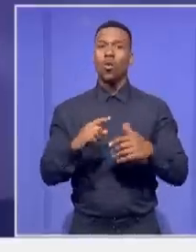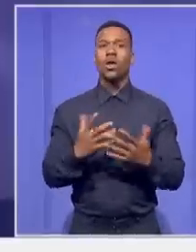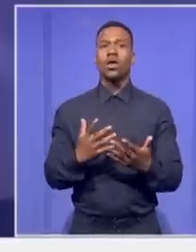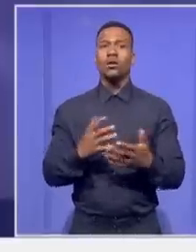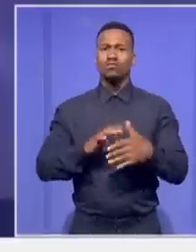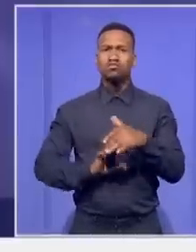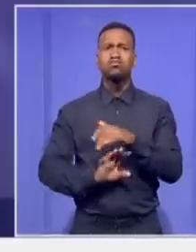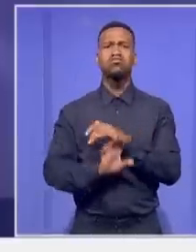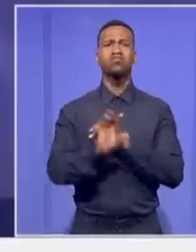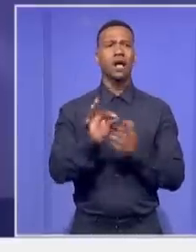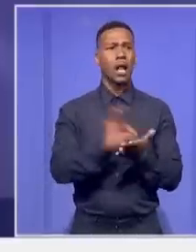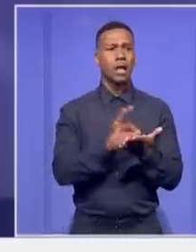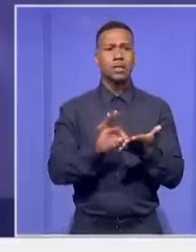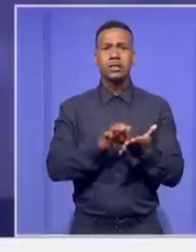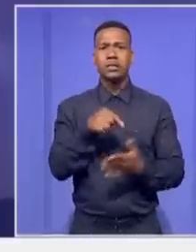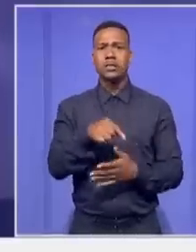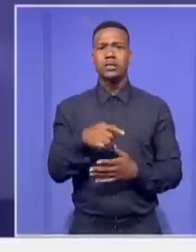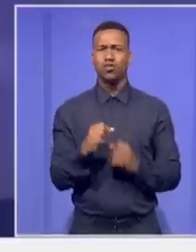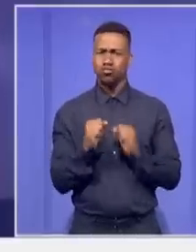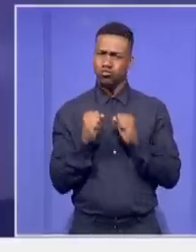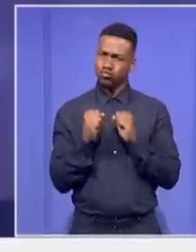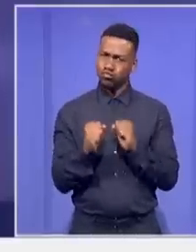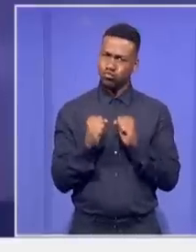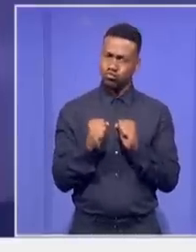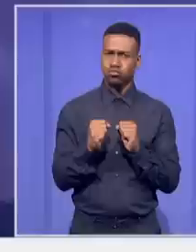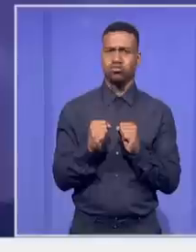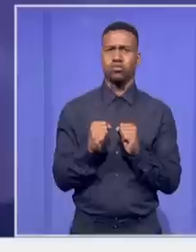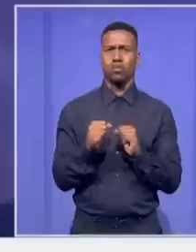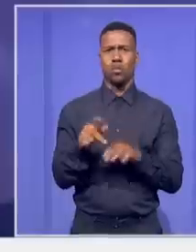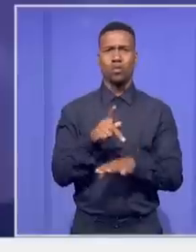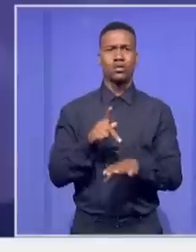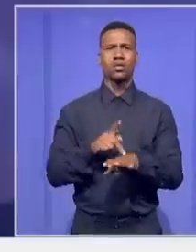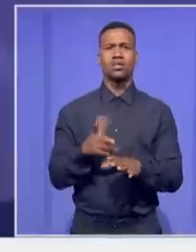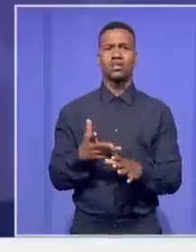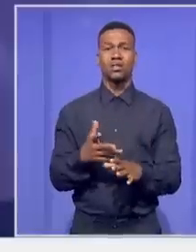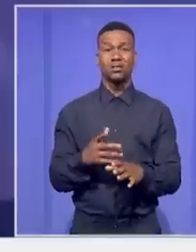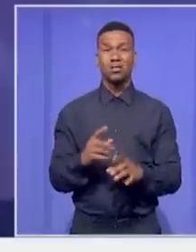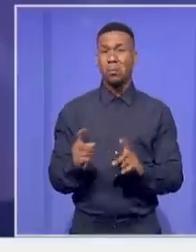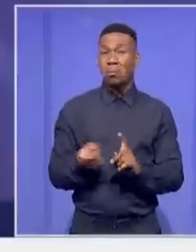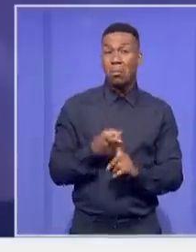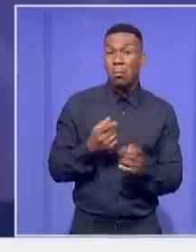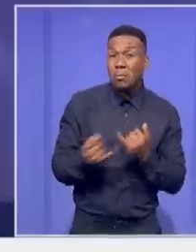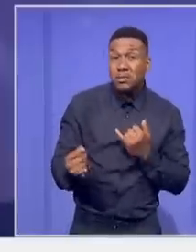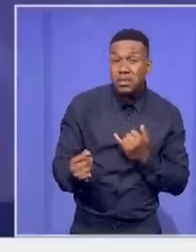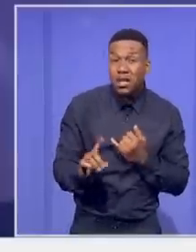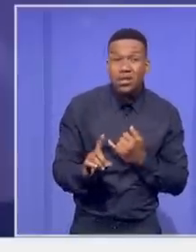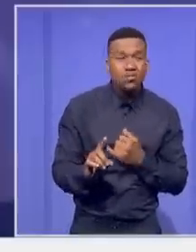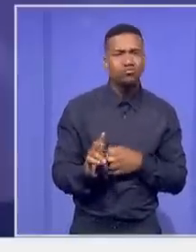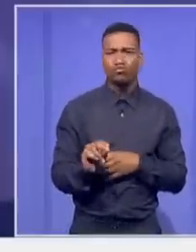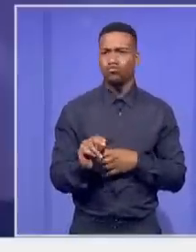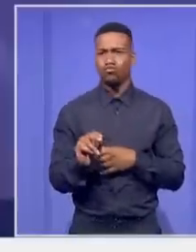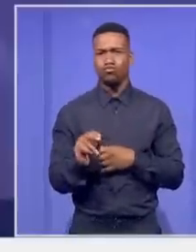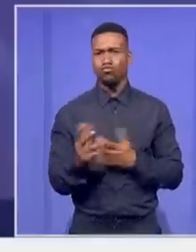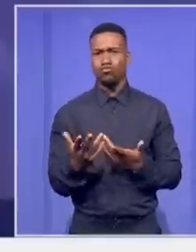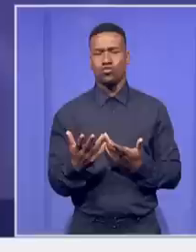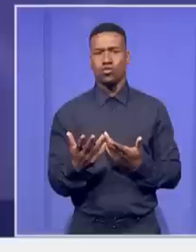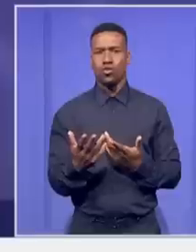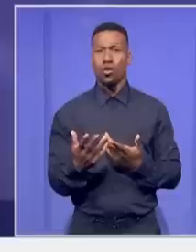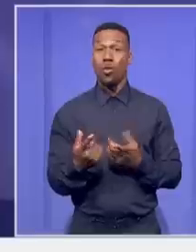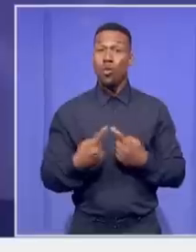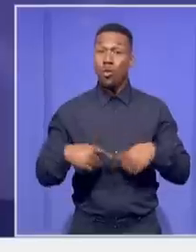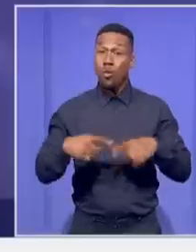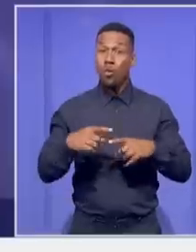strong position, not by default or by some accident, but because some very